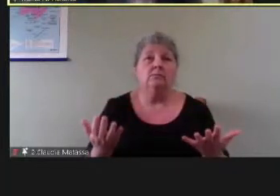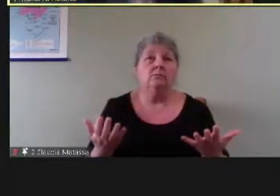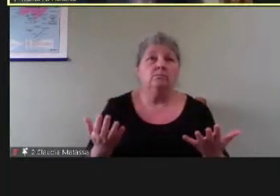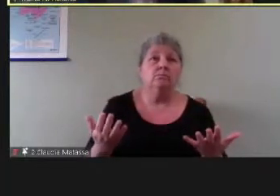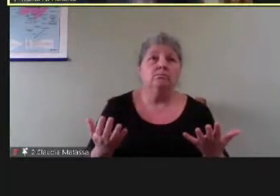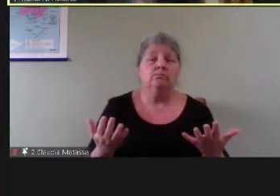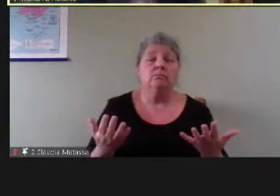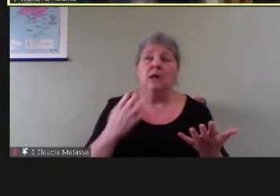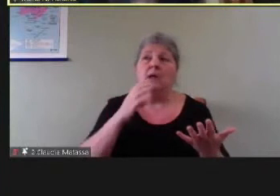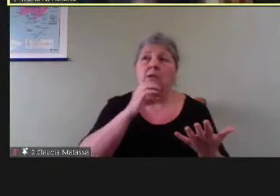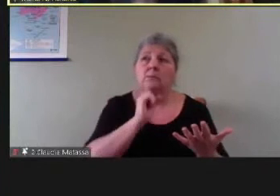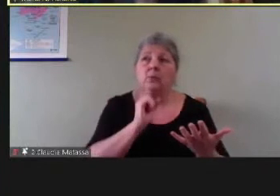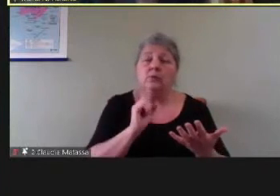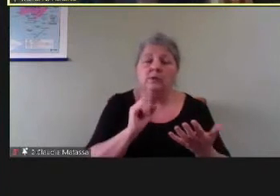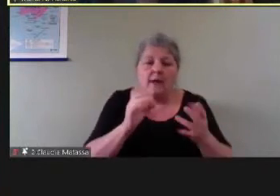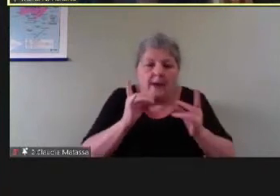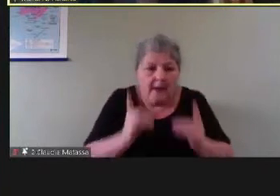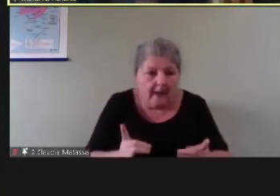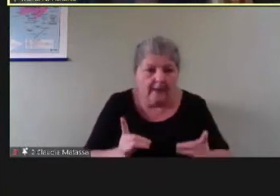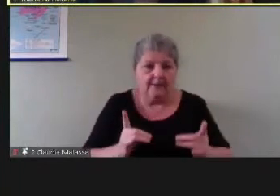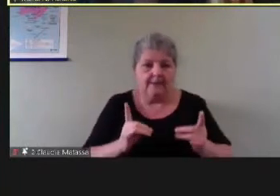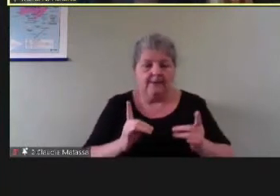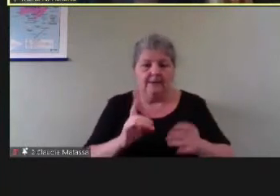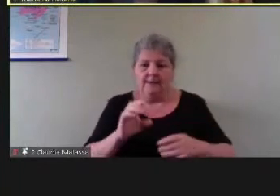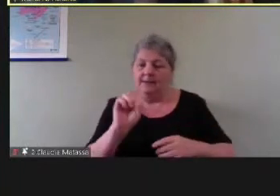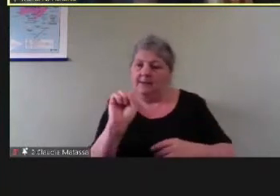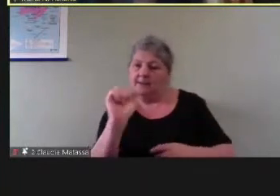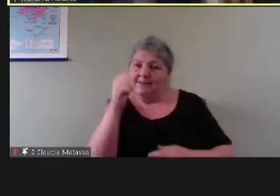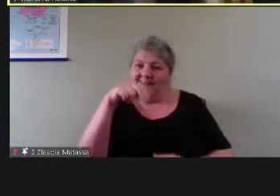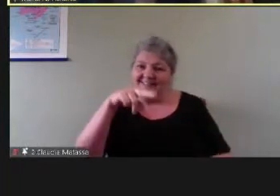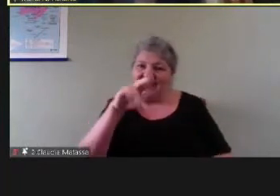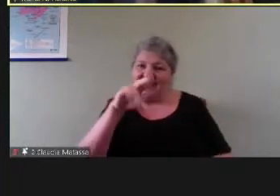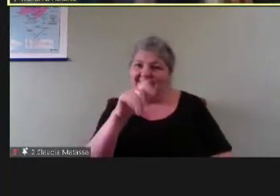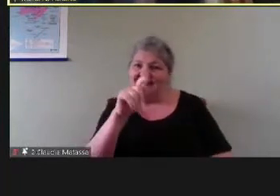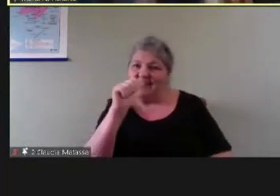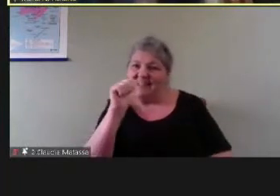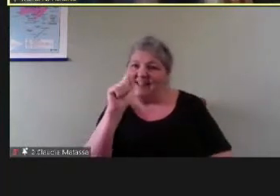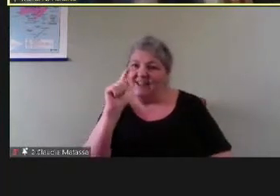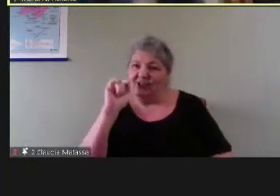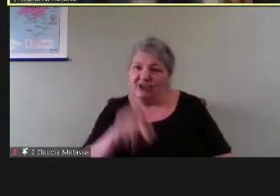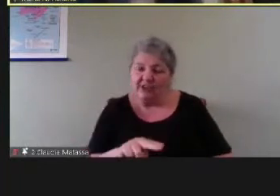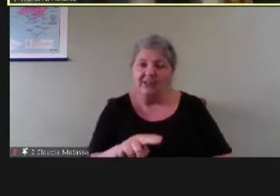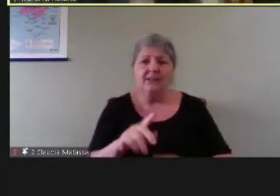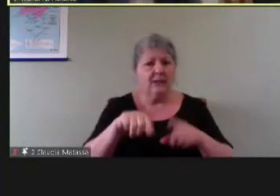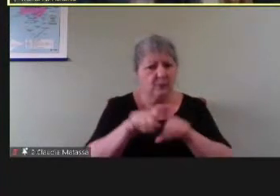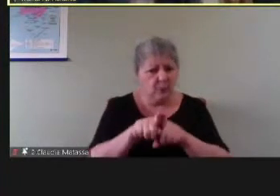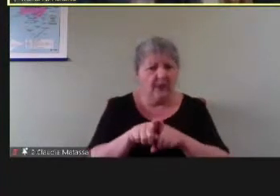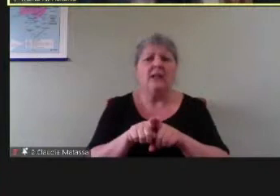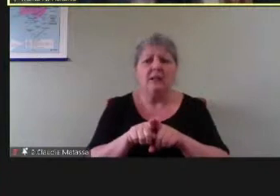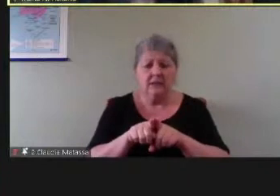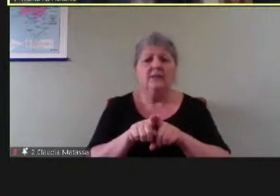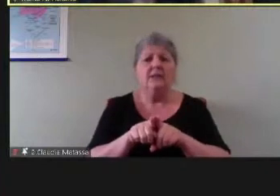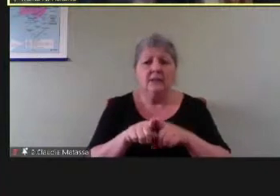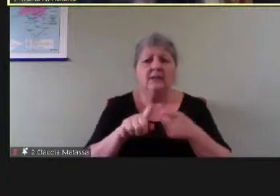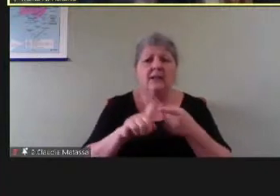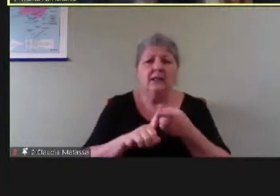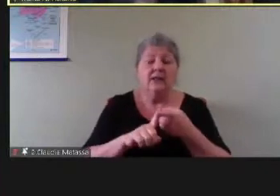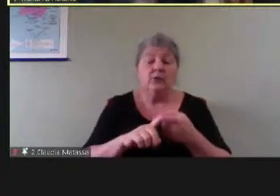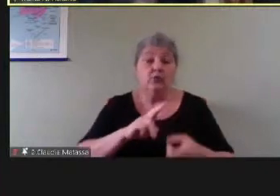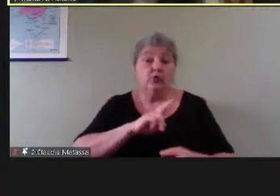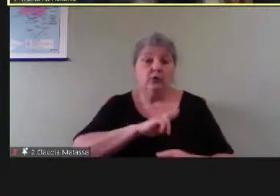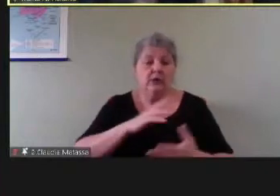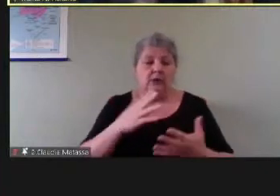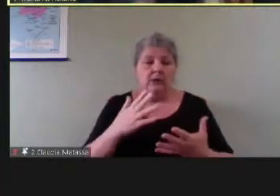I suppose, health, like sanitation support in a couple of incidents, and really